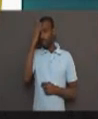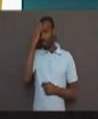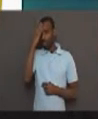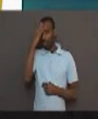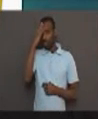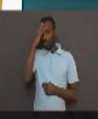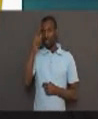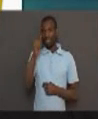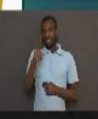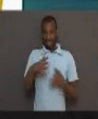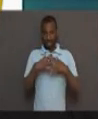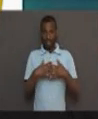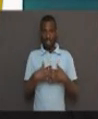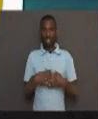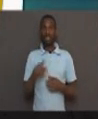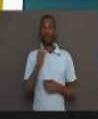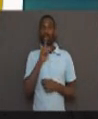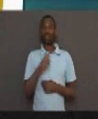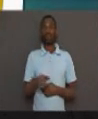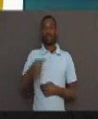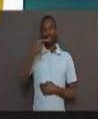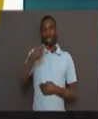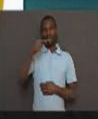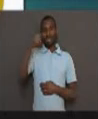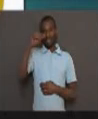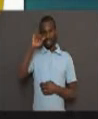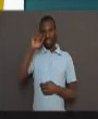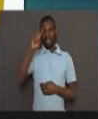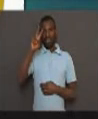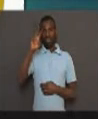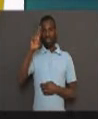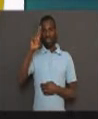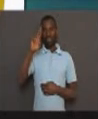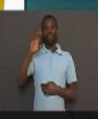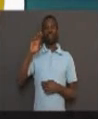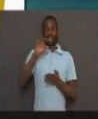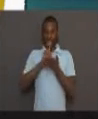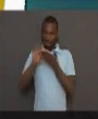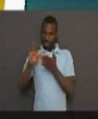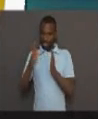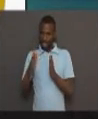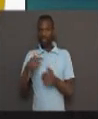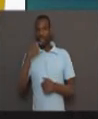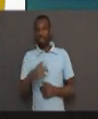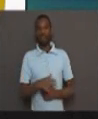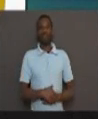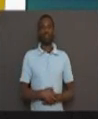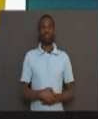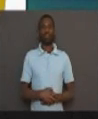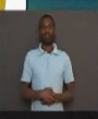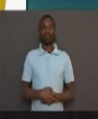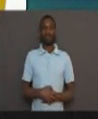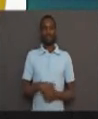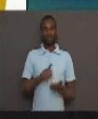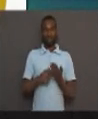The most well-known of these detectors is the Geiger counter. You may want